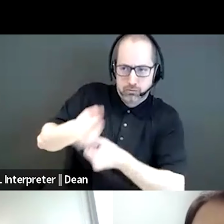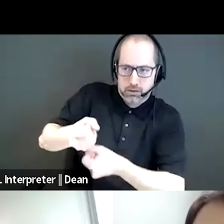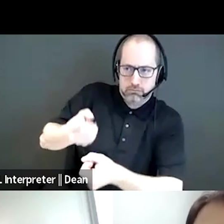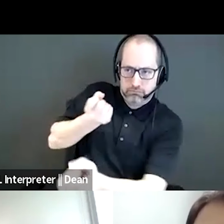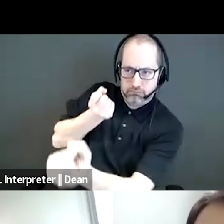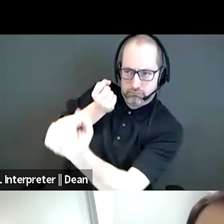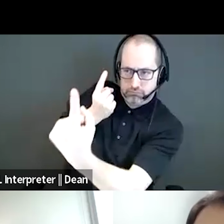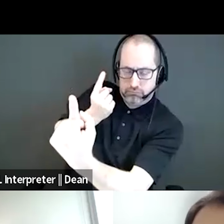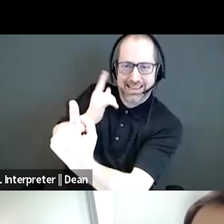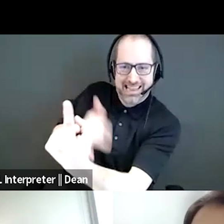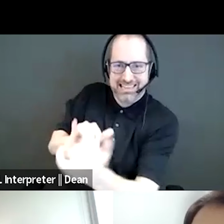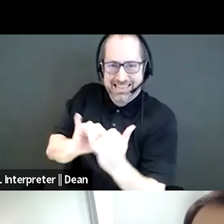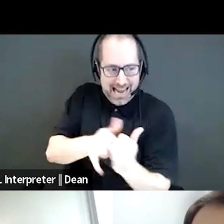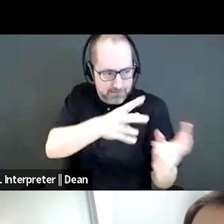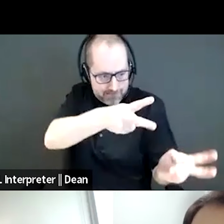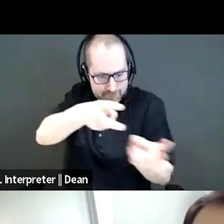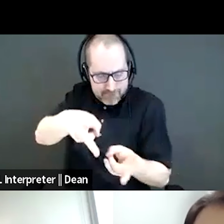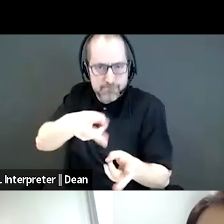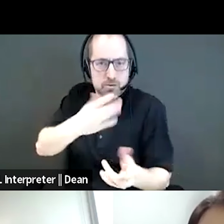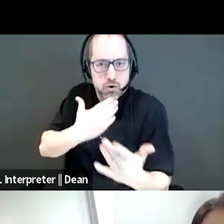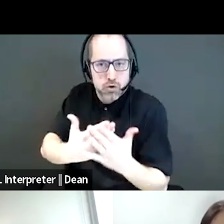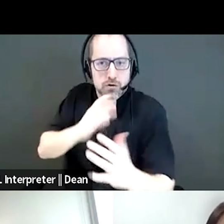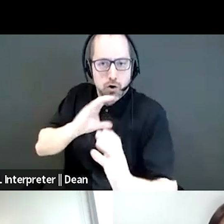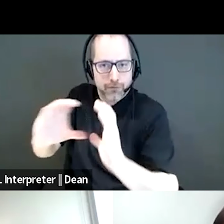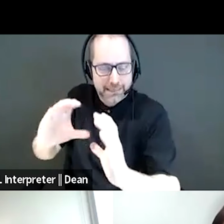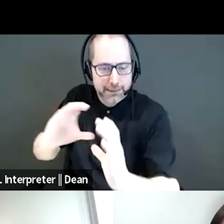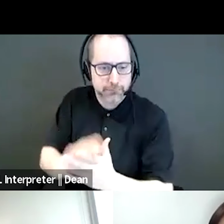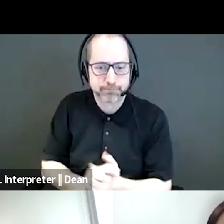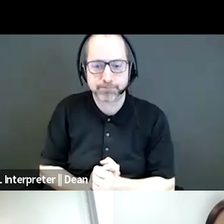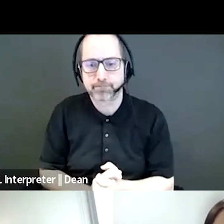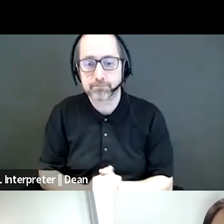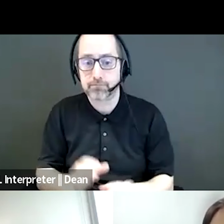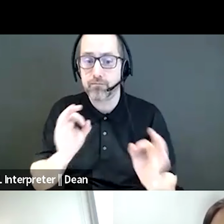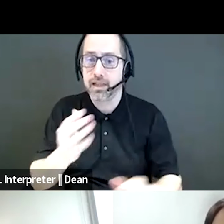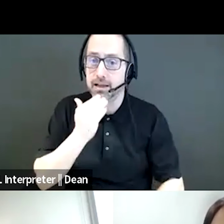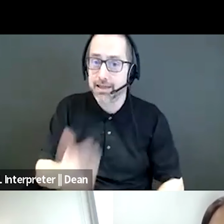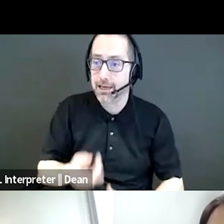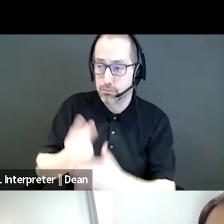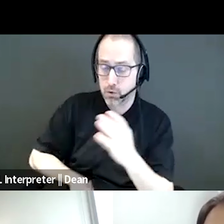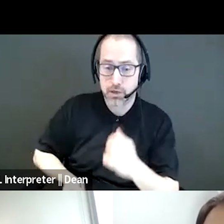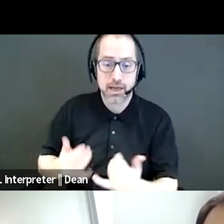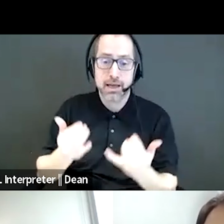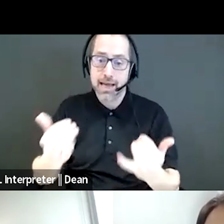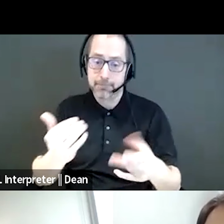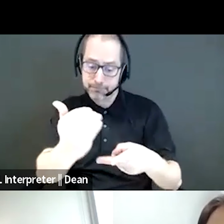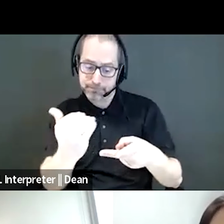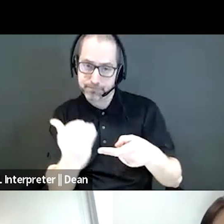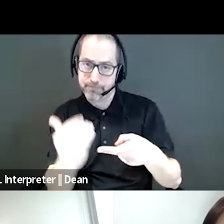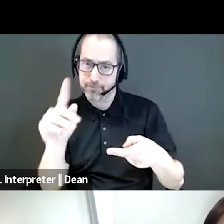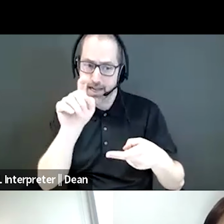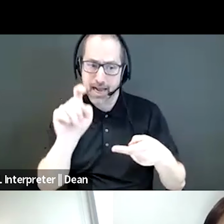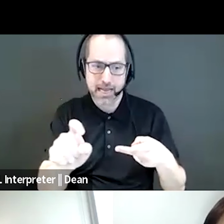conversation. Perfect. Thank you both. So for the next question, maybe we'll start with Camila this time, and then Elizabeth can jump in